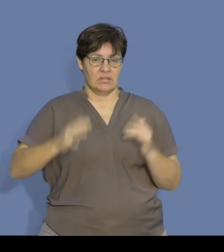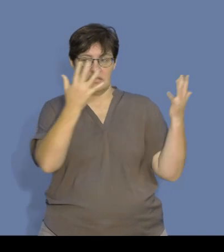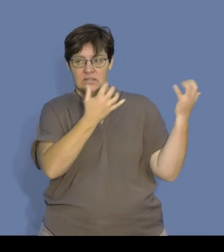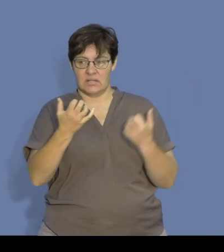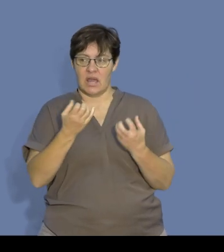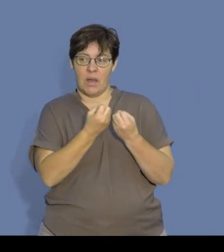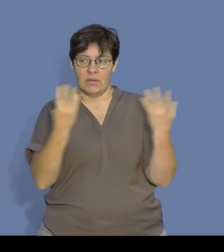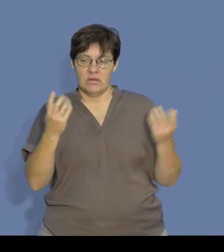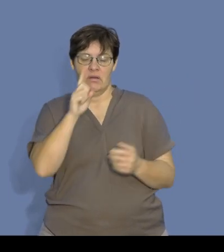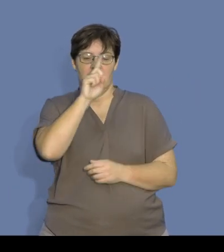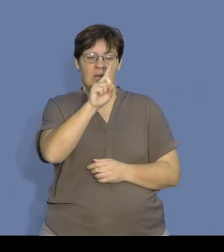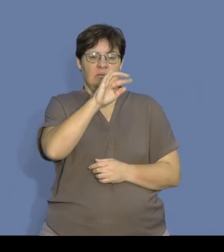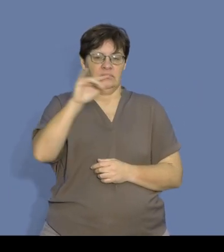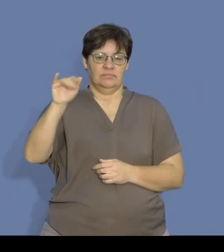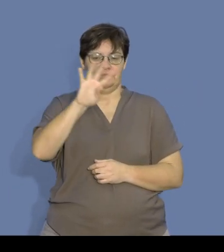calculated amounted to